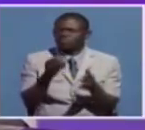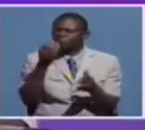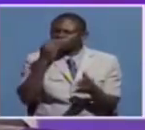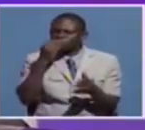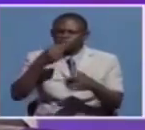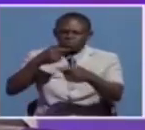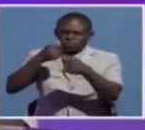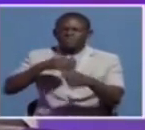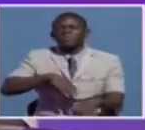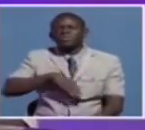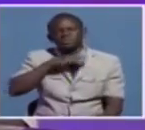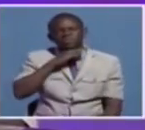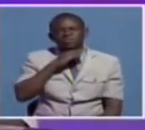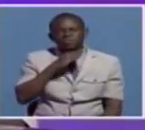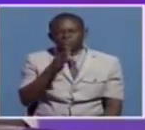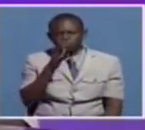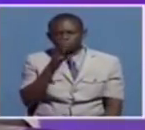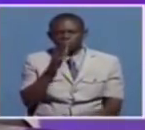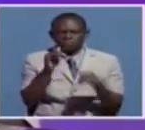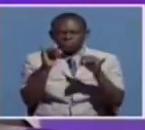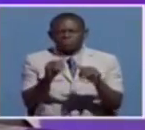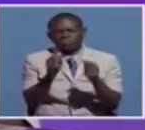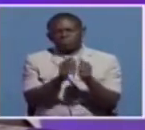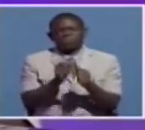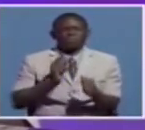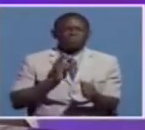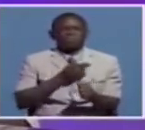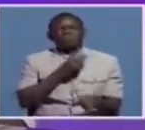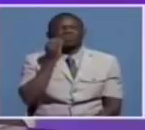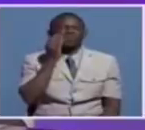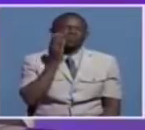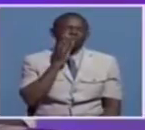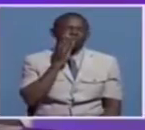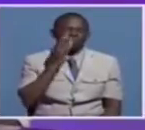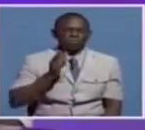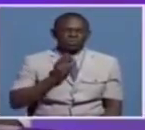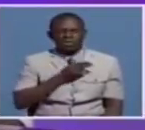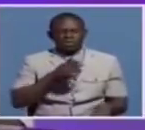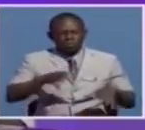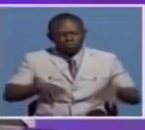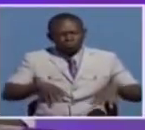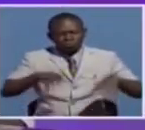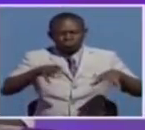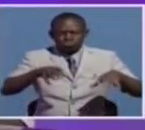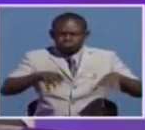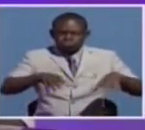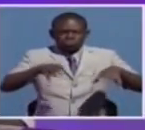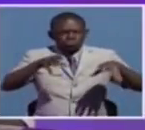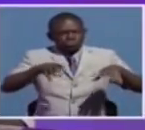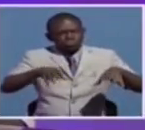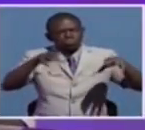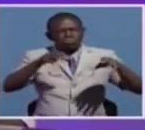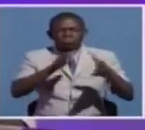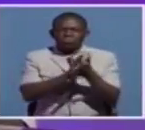at home. And by then, as we grew older, we knew just how important the work he was doing was. So we